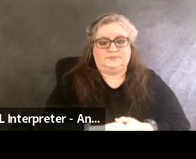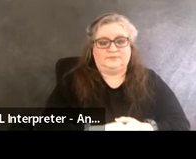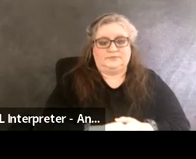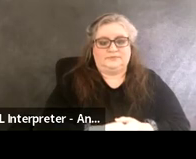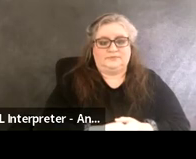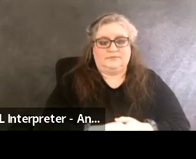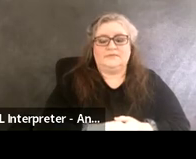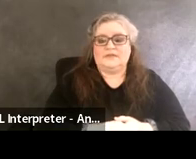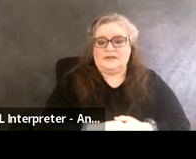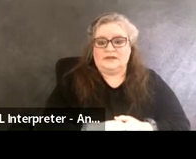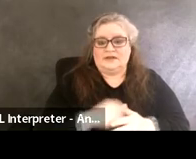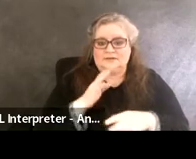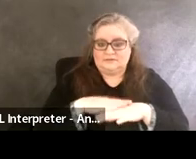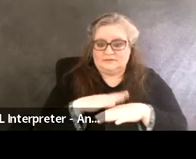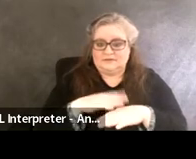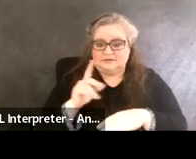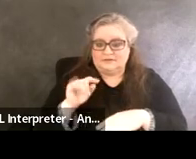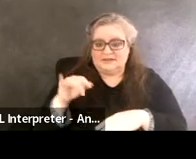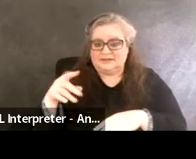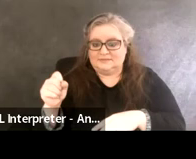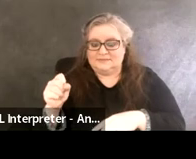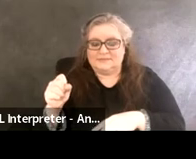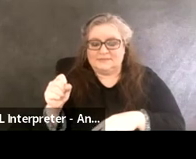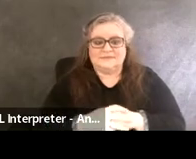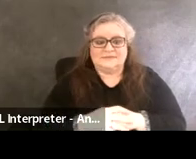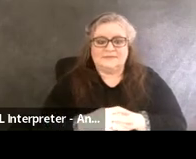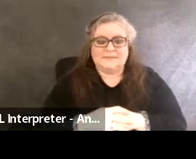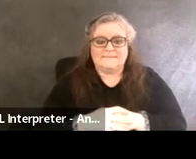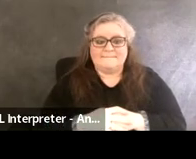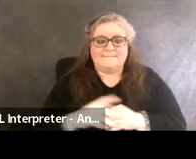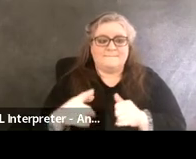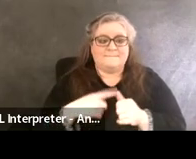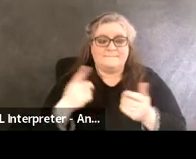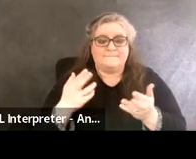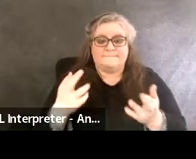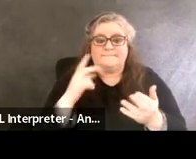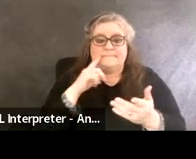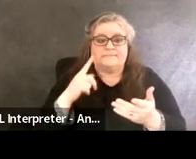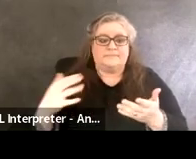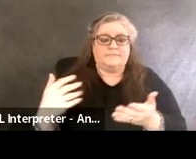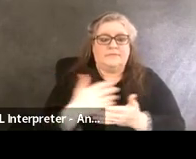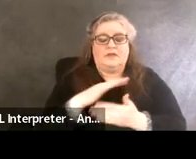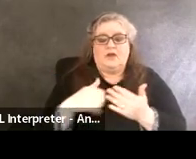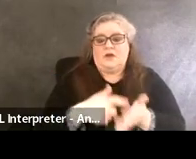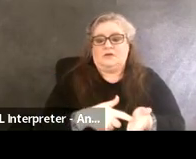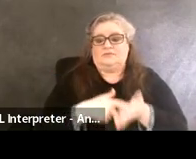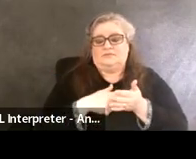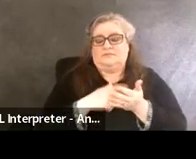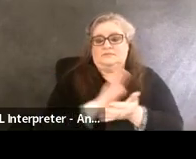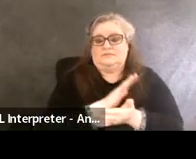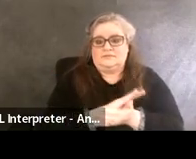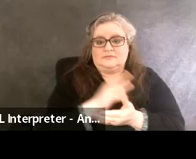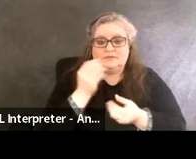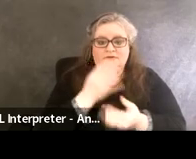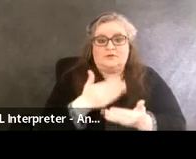Now, some tips to make the process go as smoothly as possible. First, we recommend that you gather all of your required documents and information